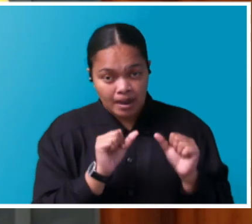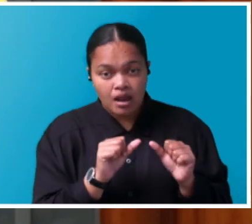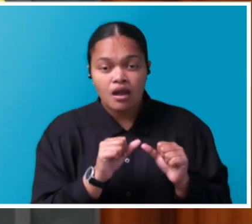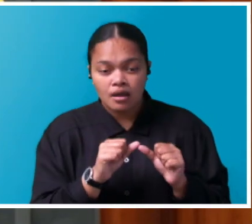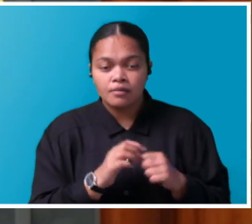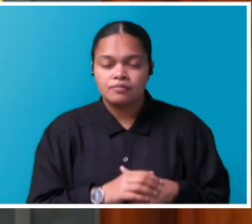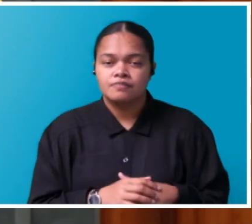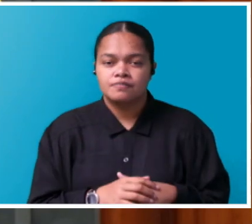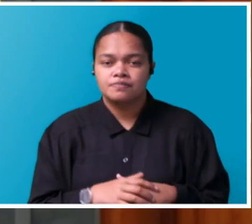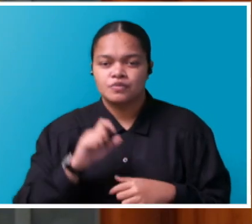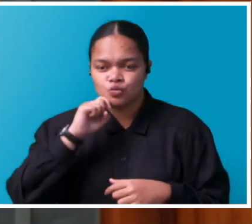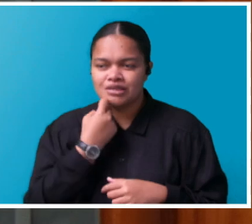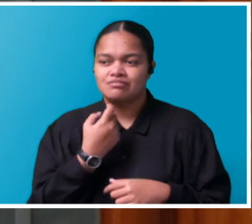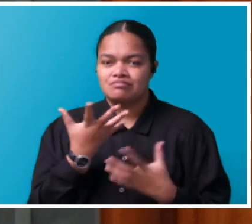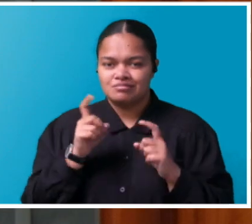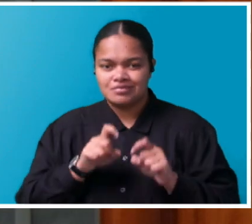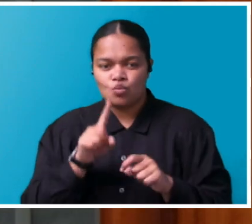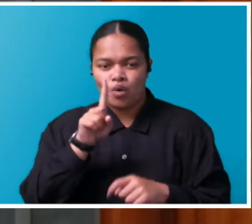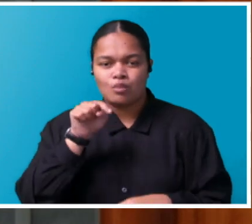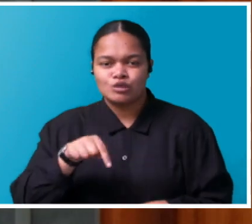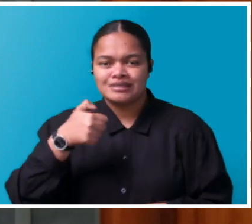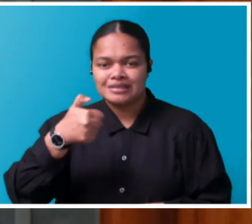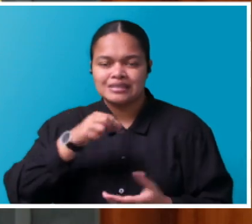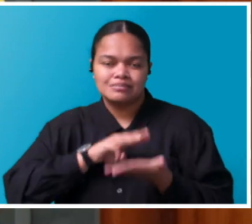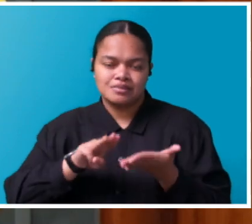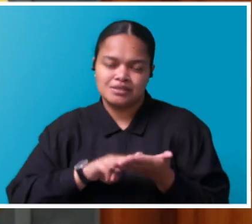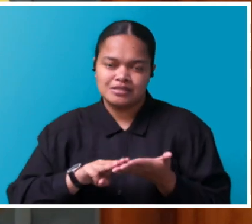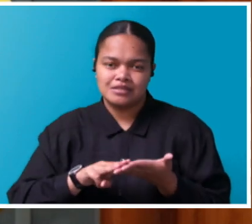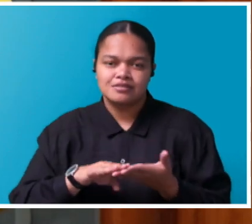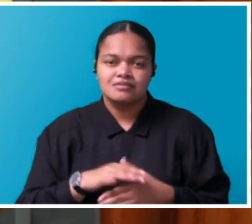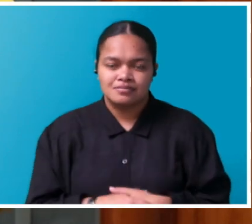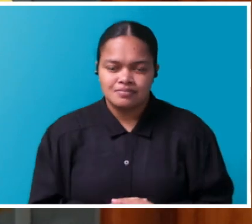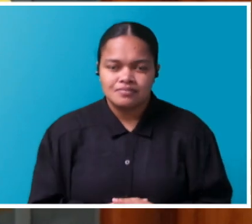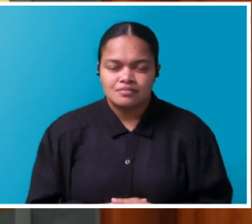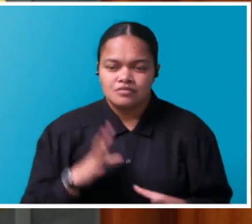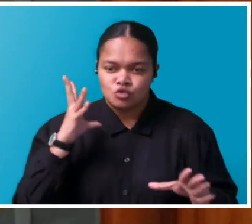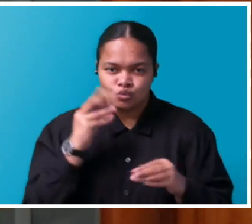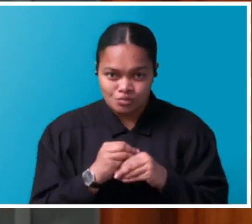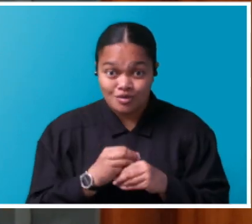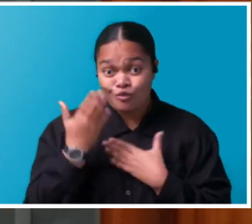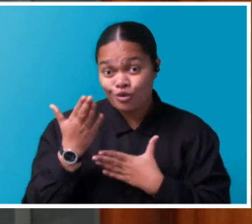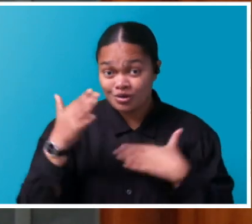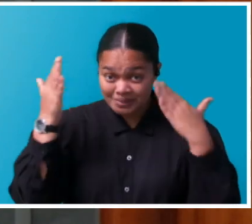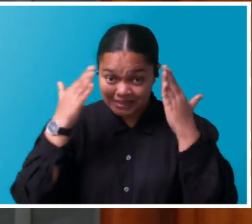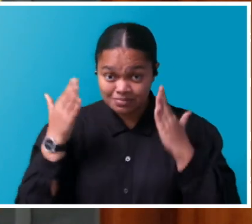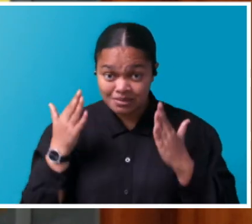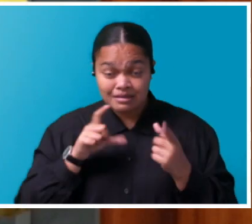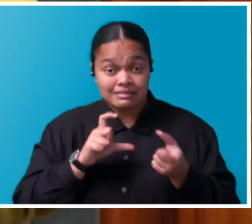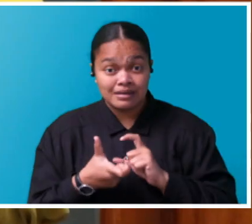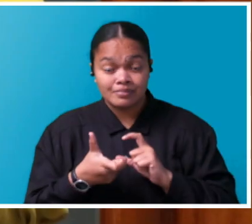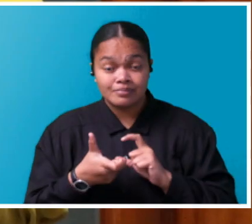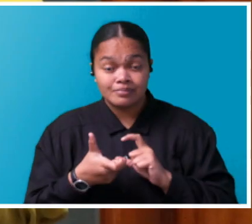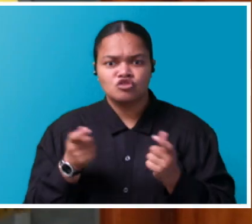remaining 1.6 million emission reduction units. Honorable Speaker, the Climate Change Act